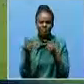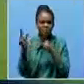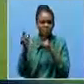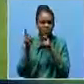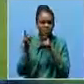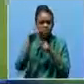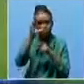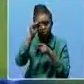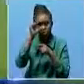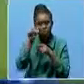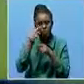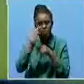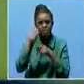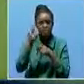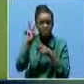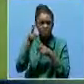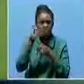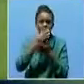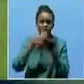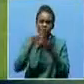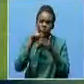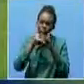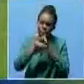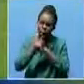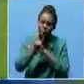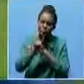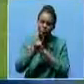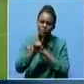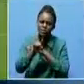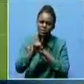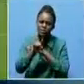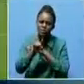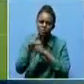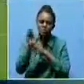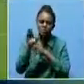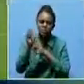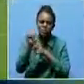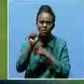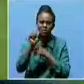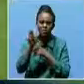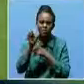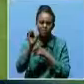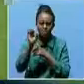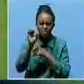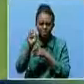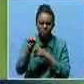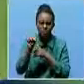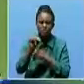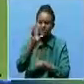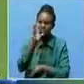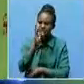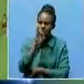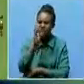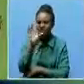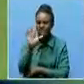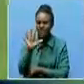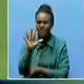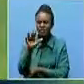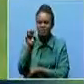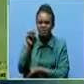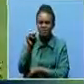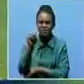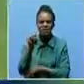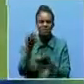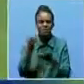Chipolopolo boys woke up in the second half and scored a screamer through Fashion Sakala in the 65th minute to send a